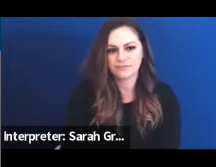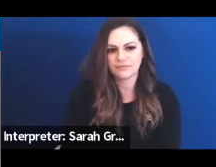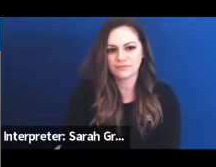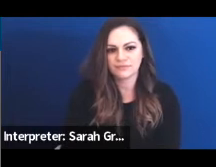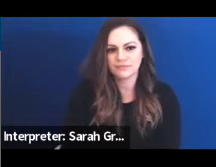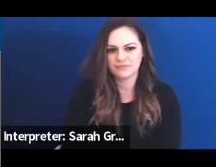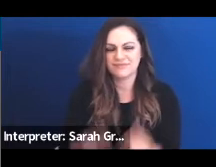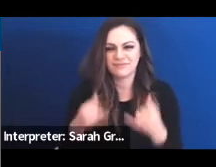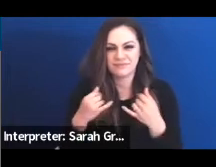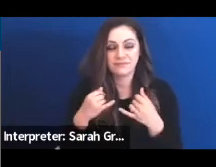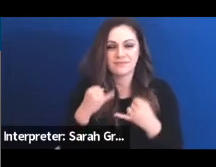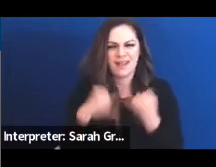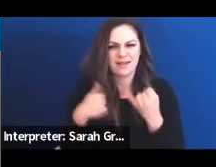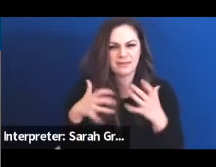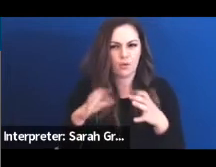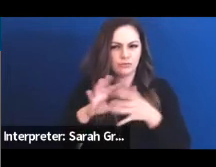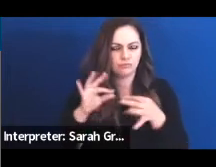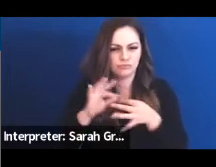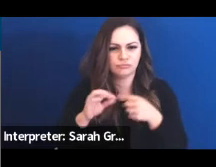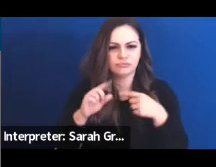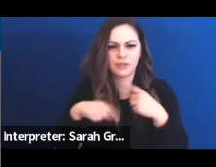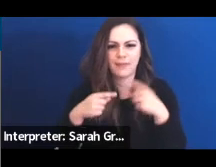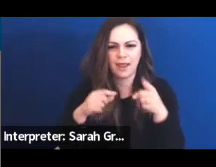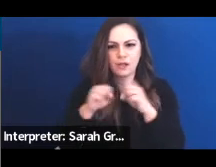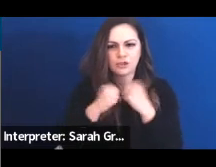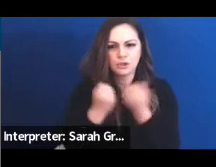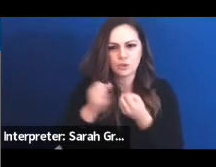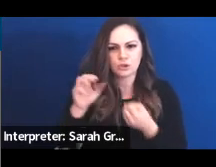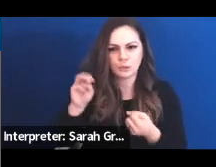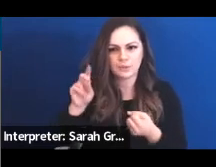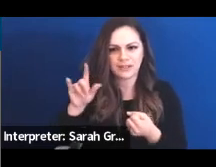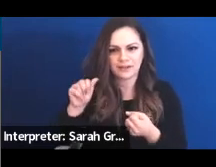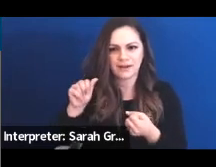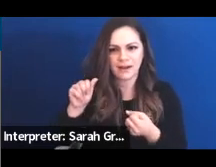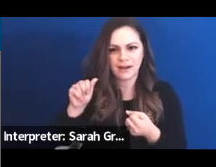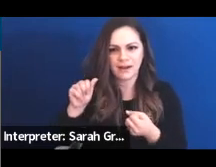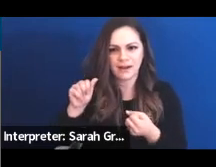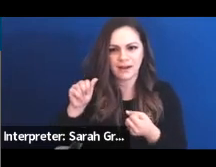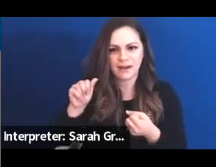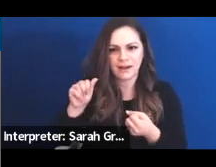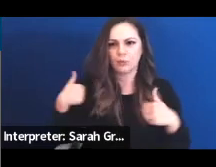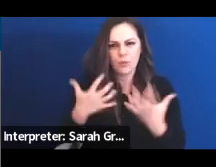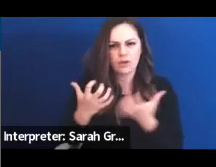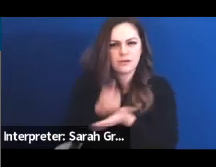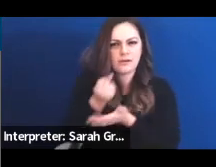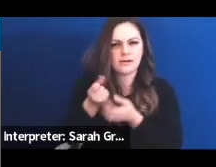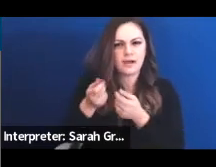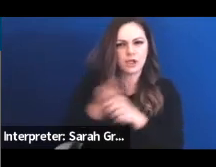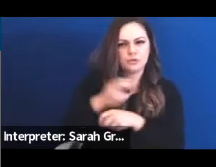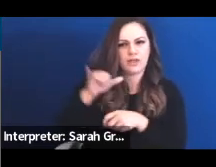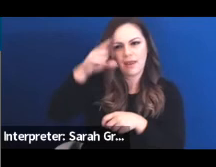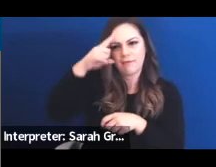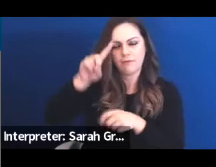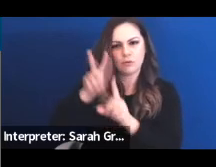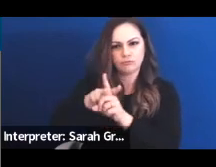increase awareness is a pillar of the campaign framework that I shared with you earlier. So you can follow